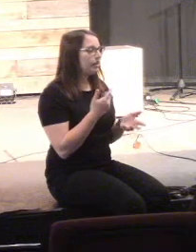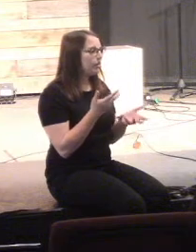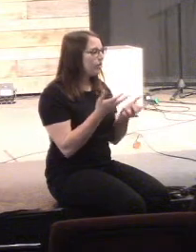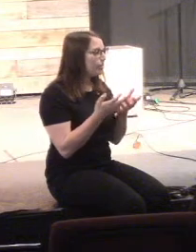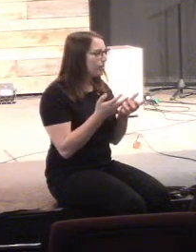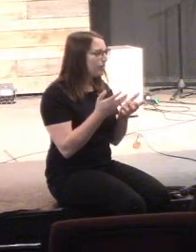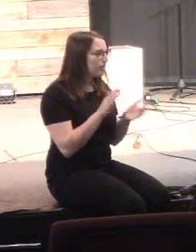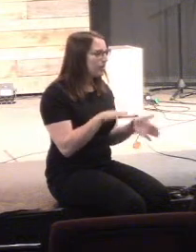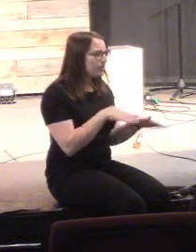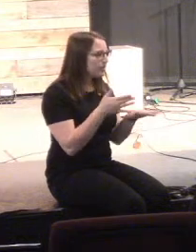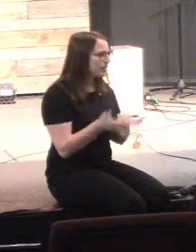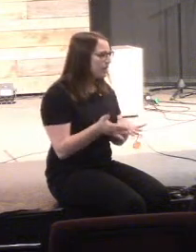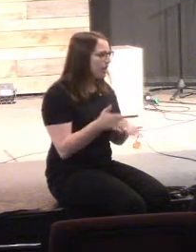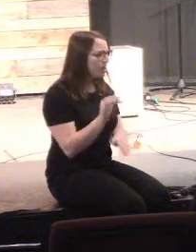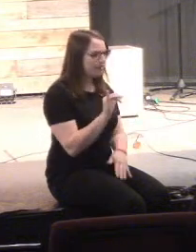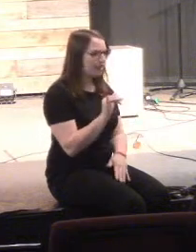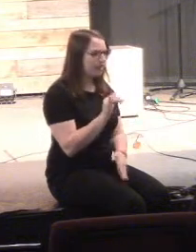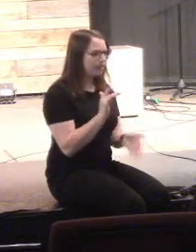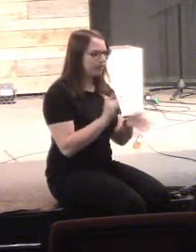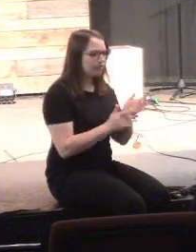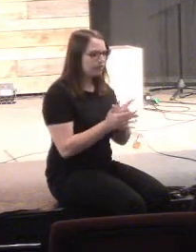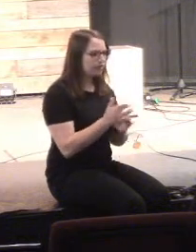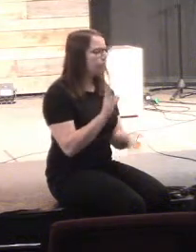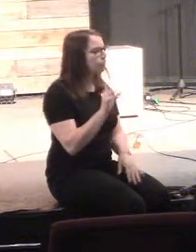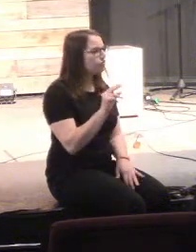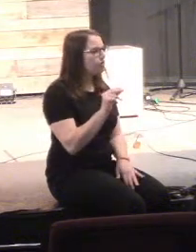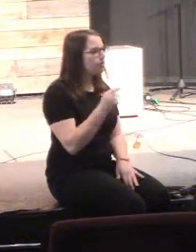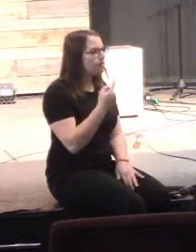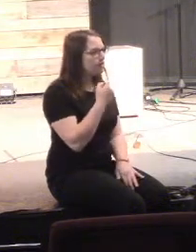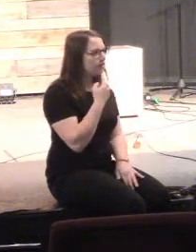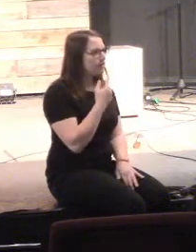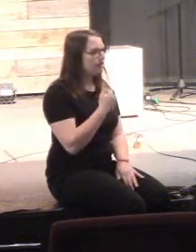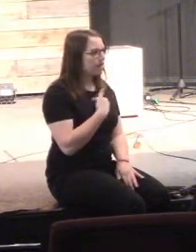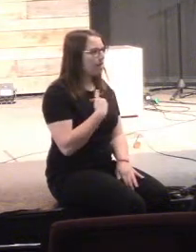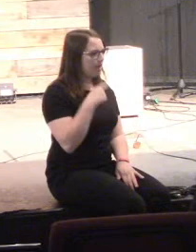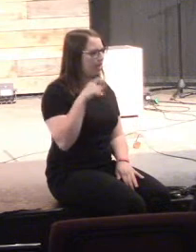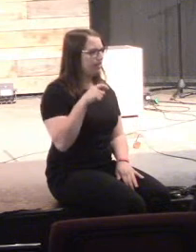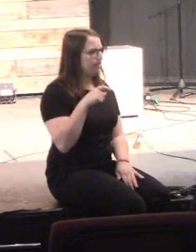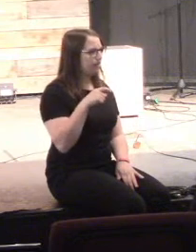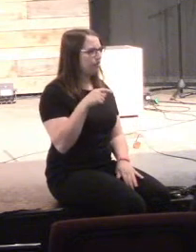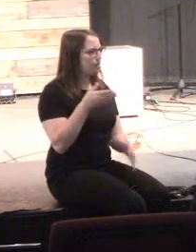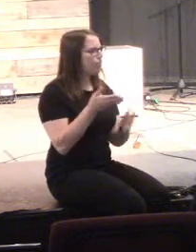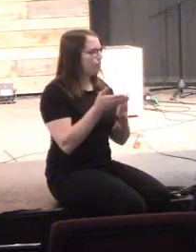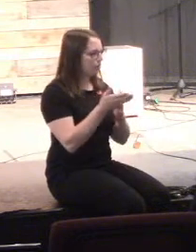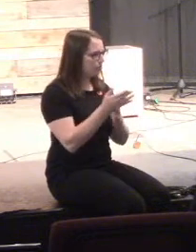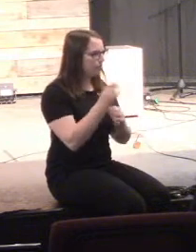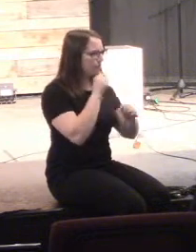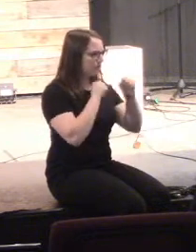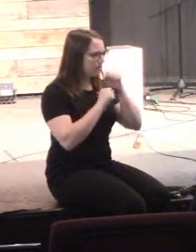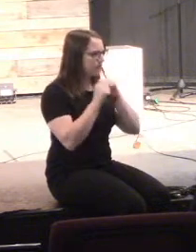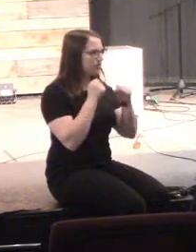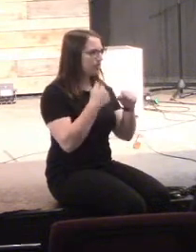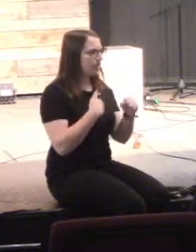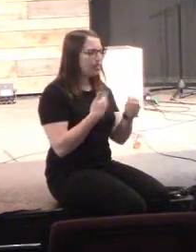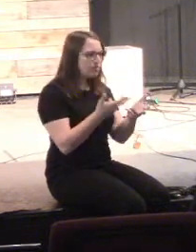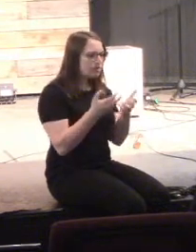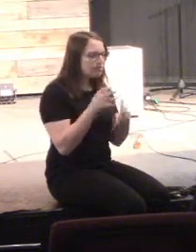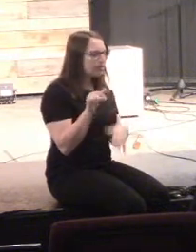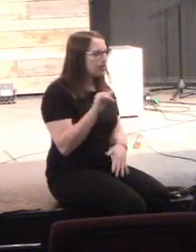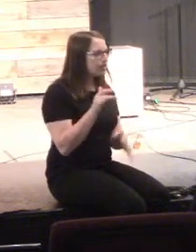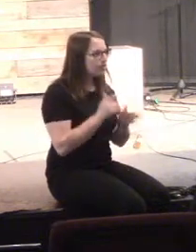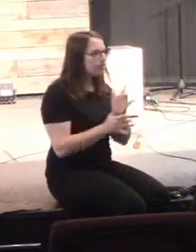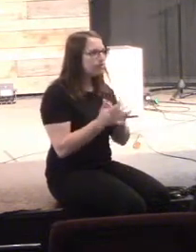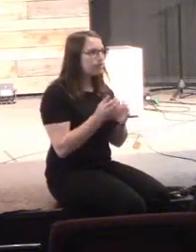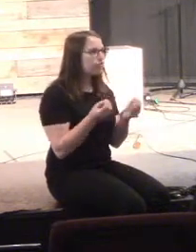He's not even saying, you know, I know I'm going to have to go through some sufferings. He's saying, I want to be like Jesus so much, I want